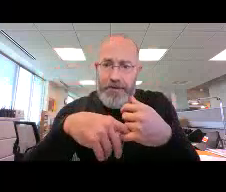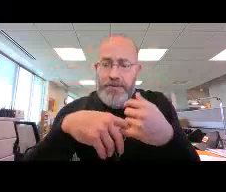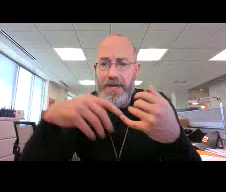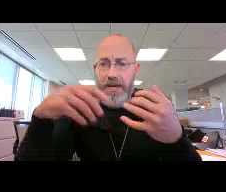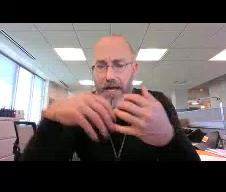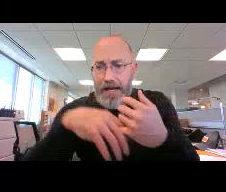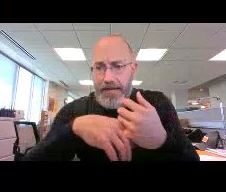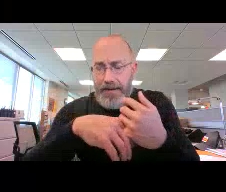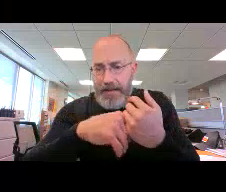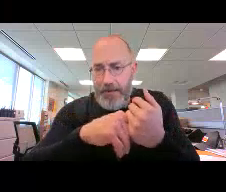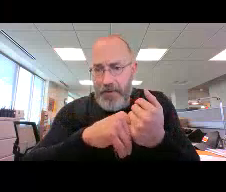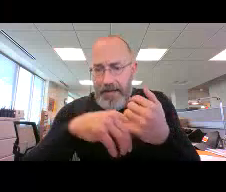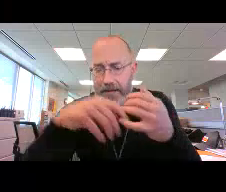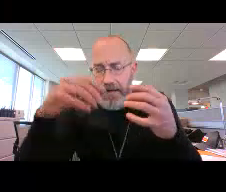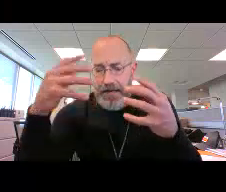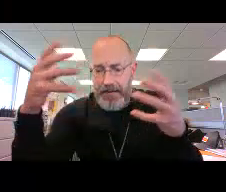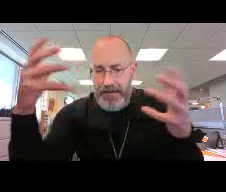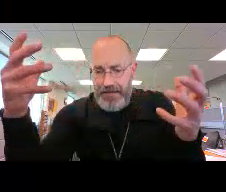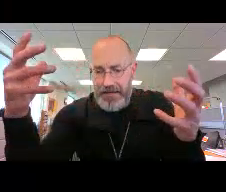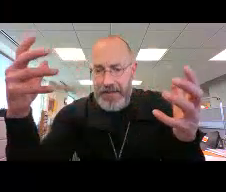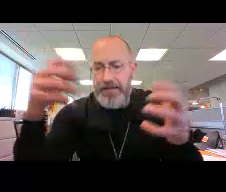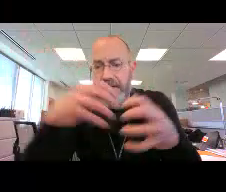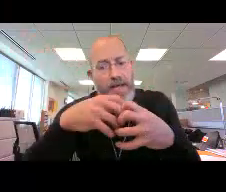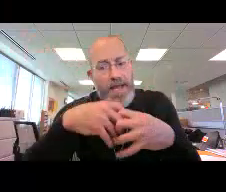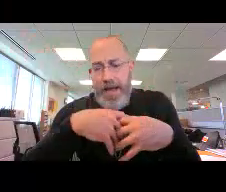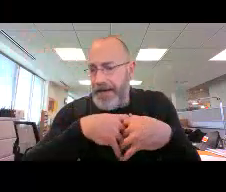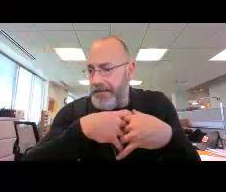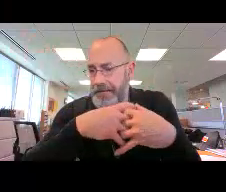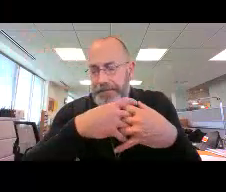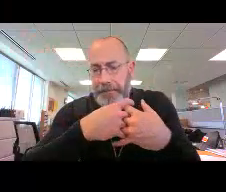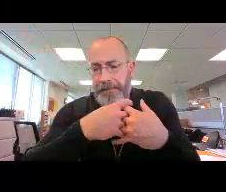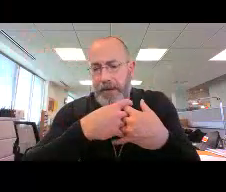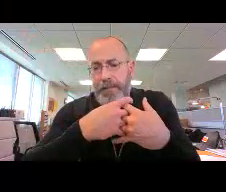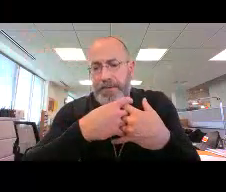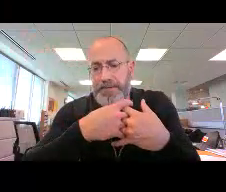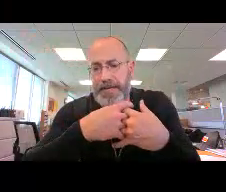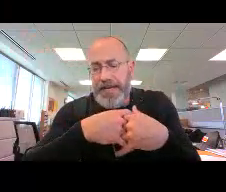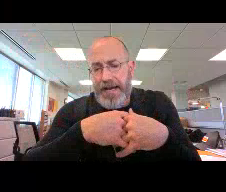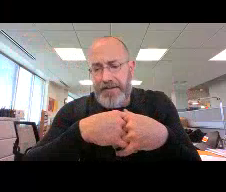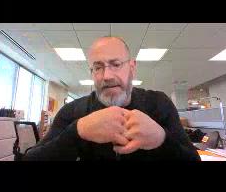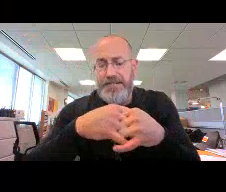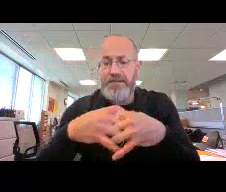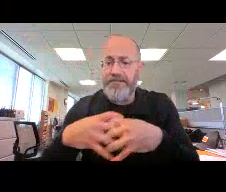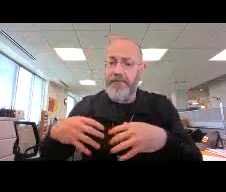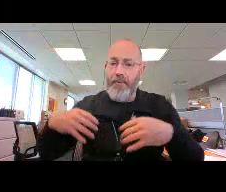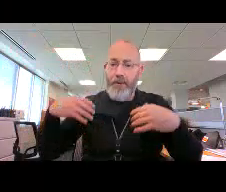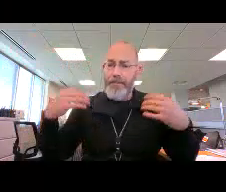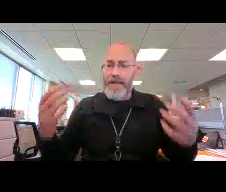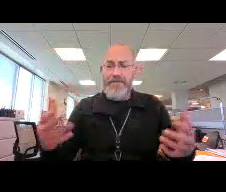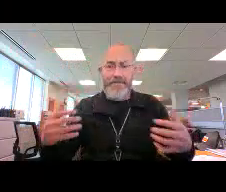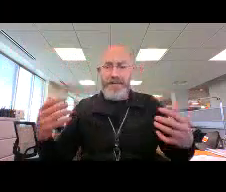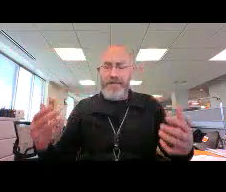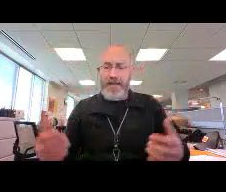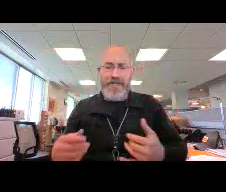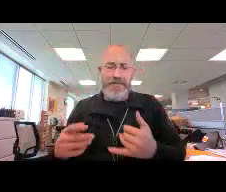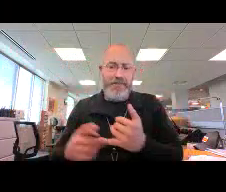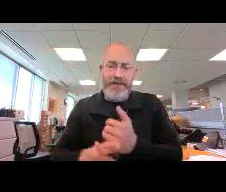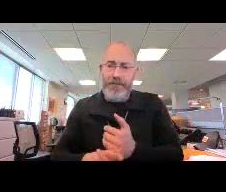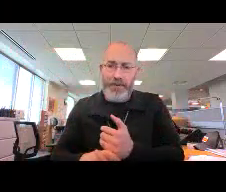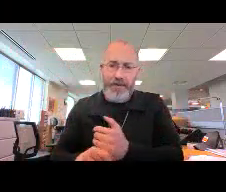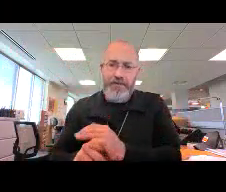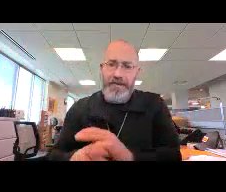Rachel Choate, and Kobe here in the district. And almost any activation for mass feeding,